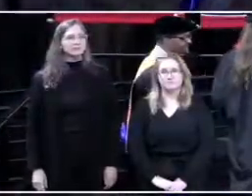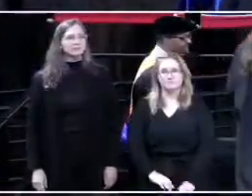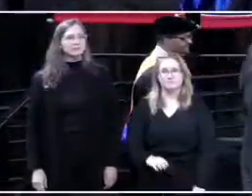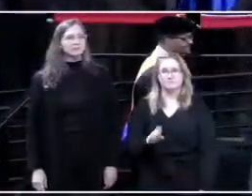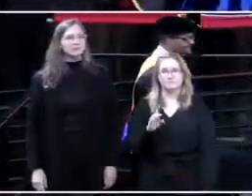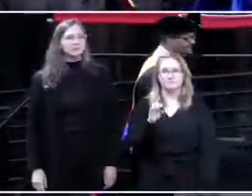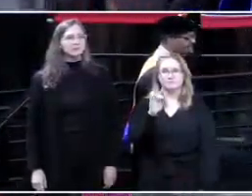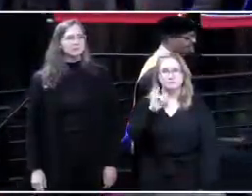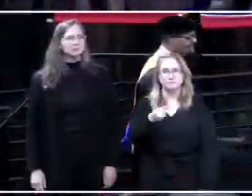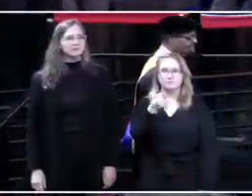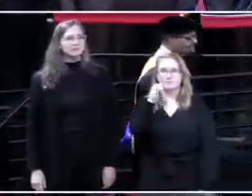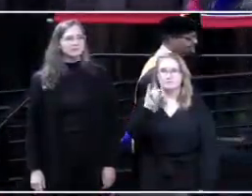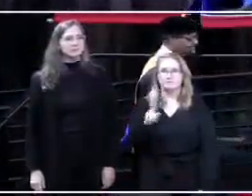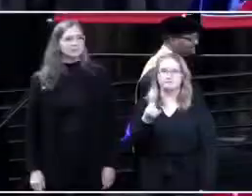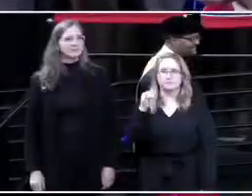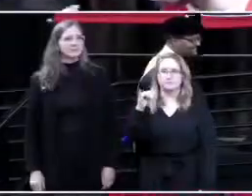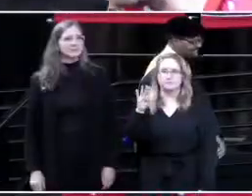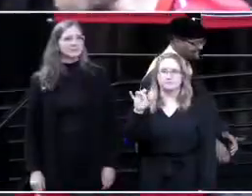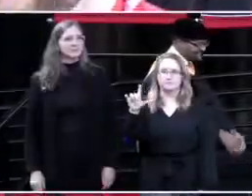Jalen Javon Bell.